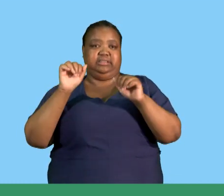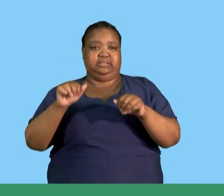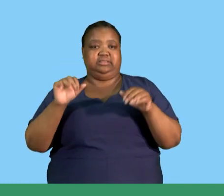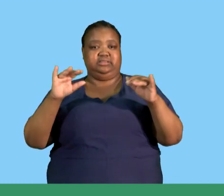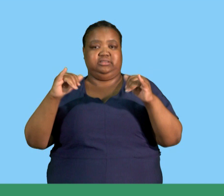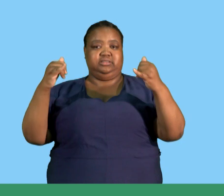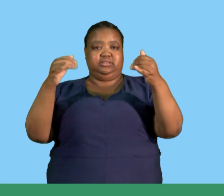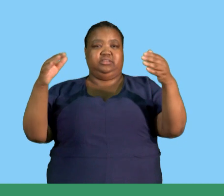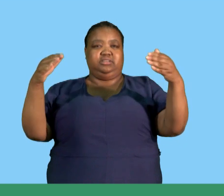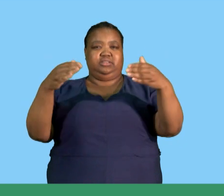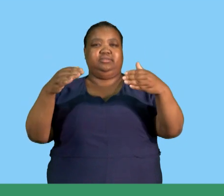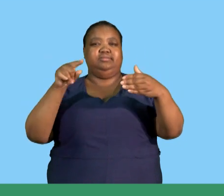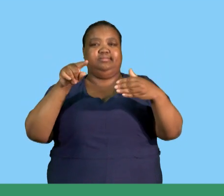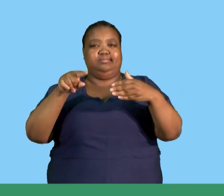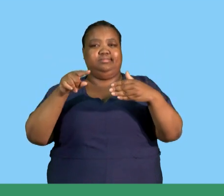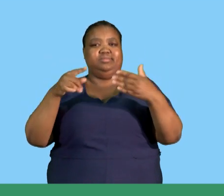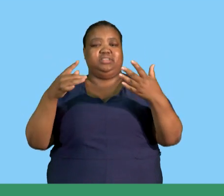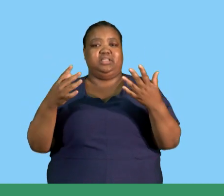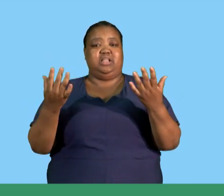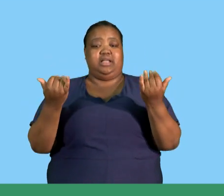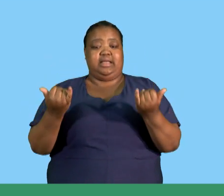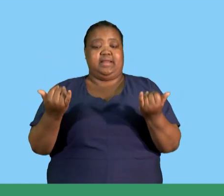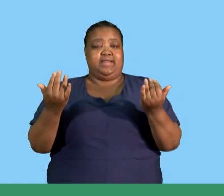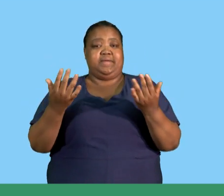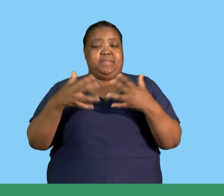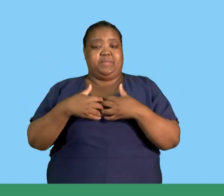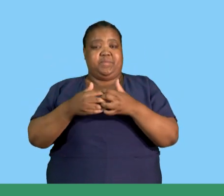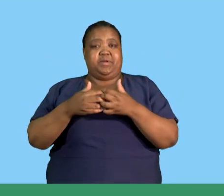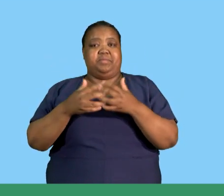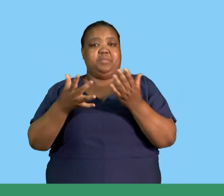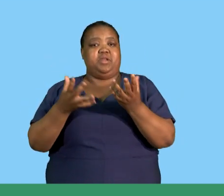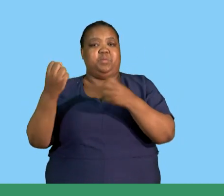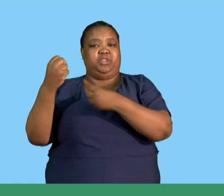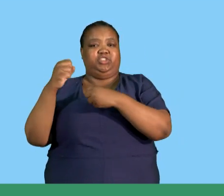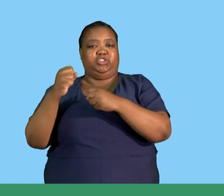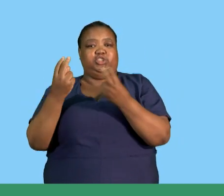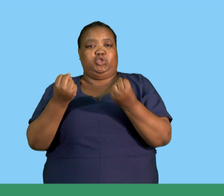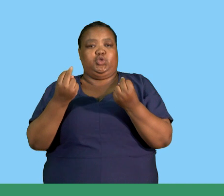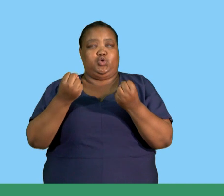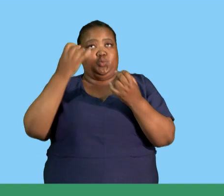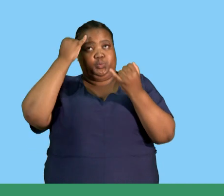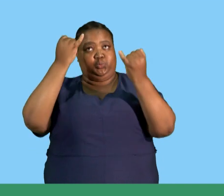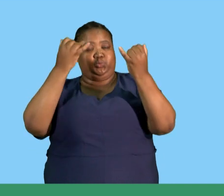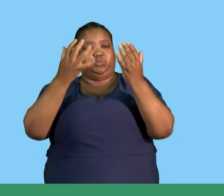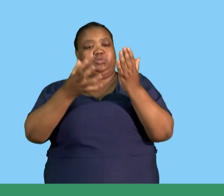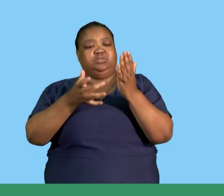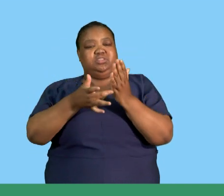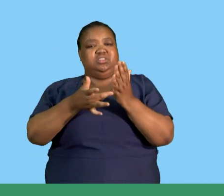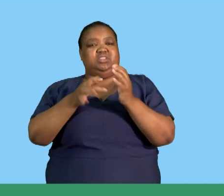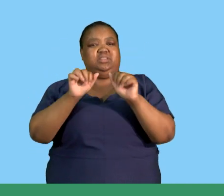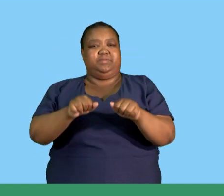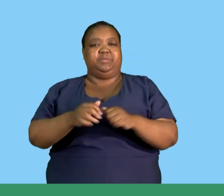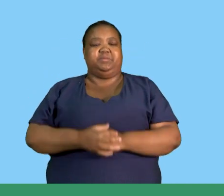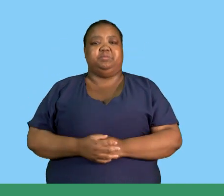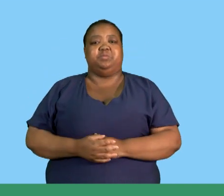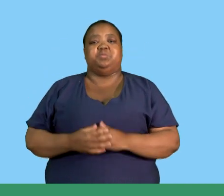unable to keep abreast with the latest innovations in new machinery. Some government policies